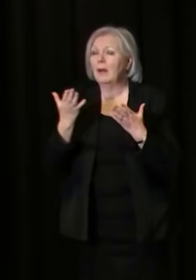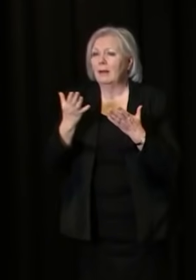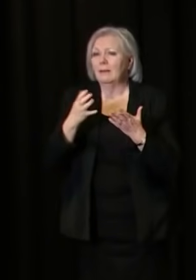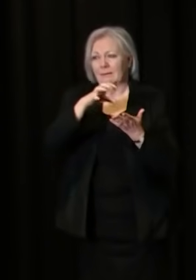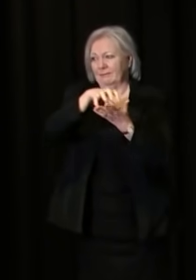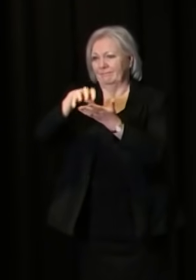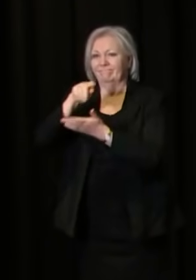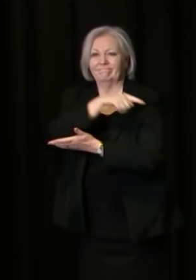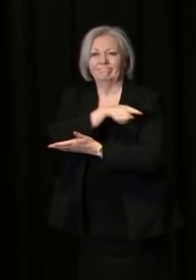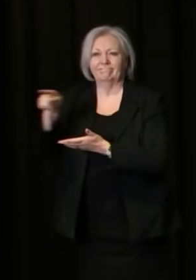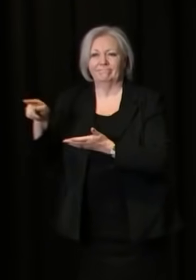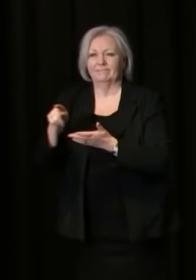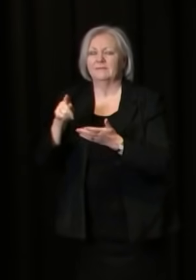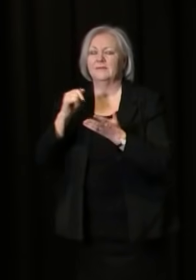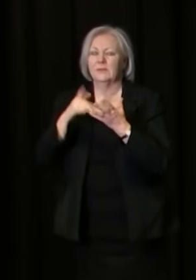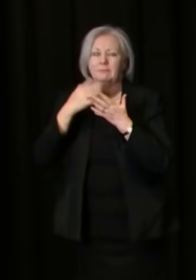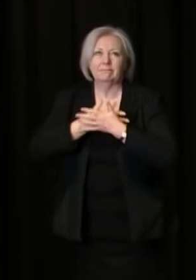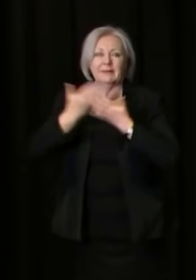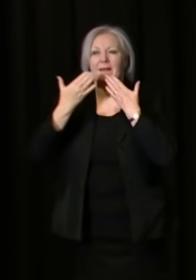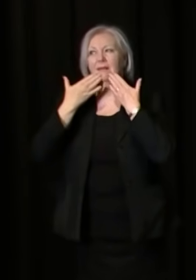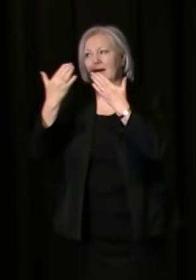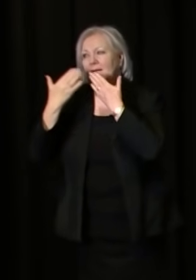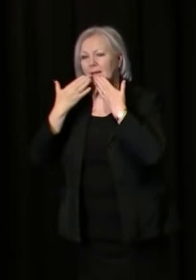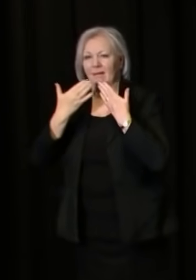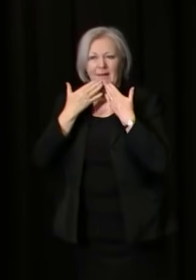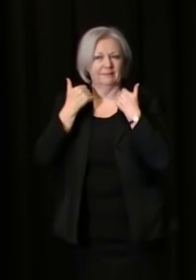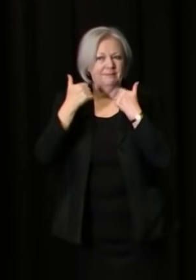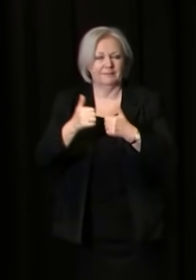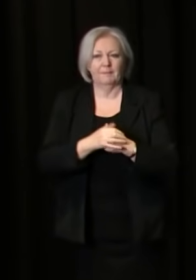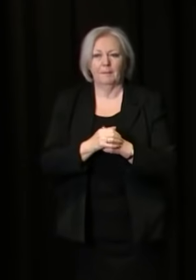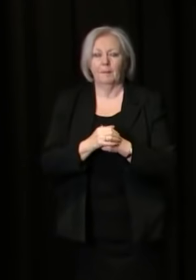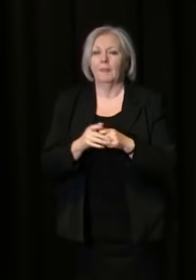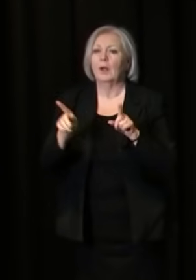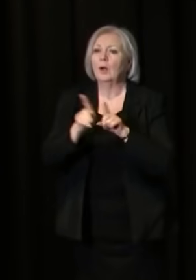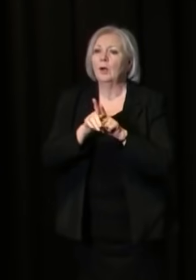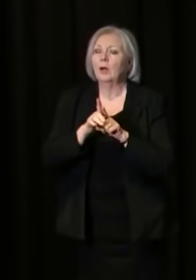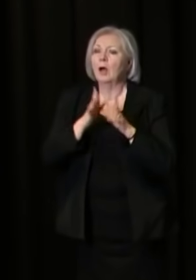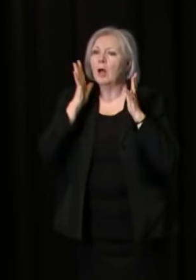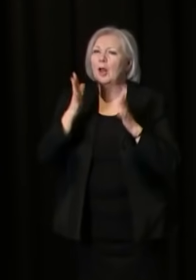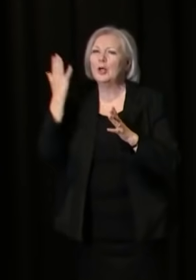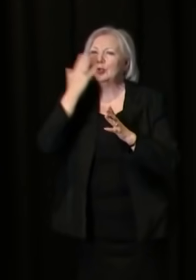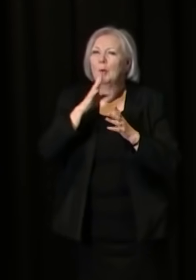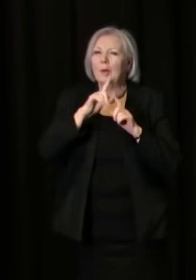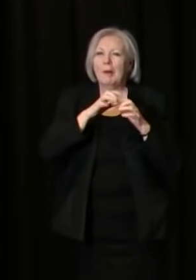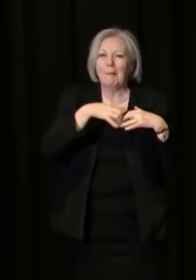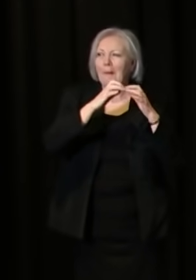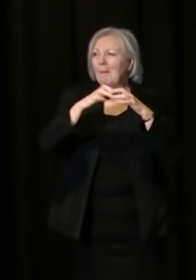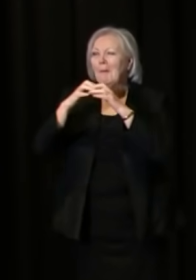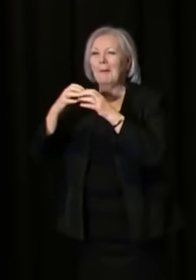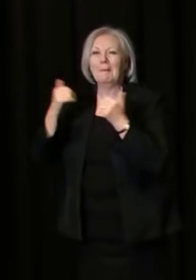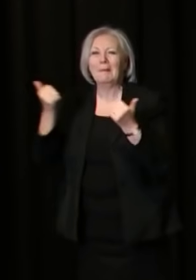our state-run clinics, and I want to thank them. We're also seeing many school pop-ups and local